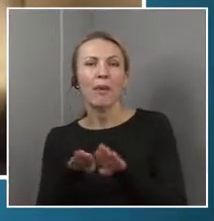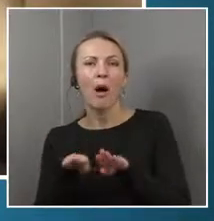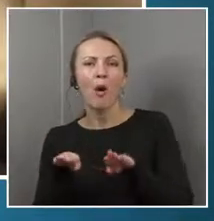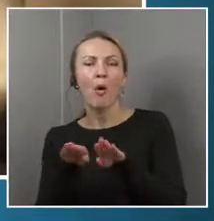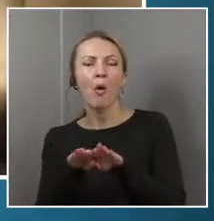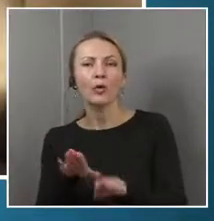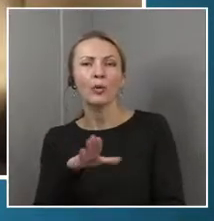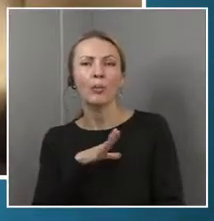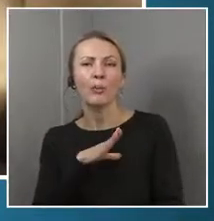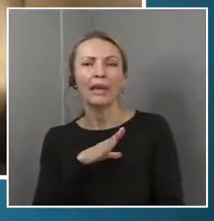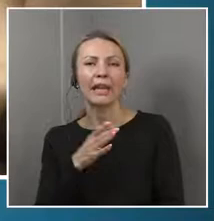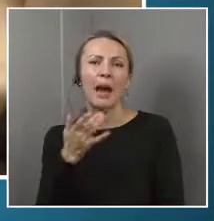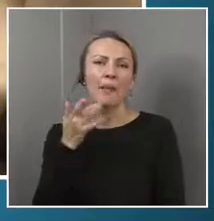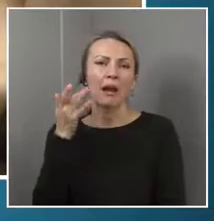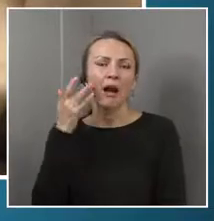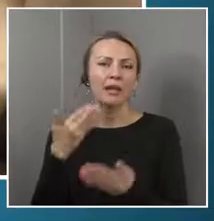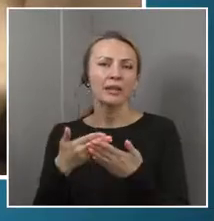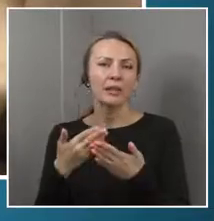were driven as much